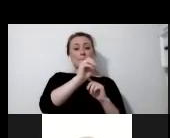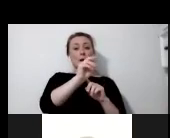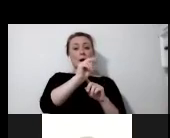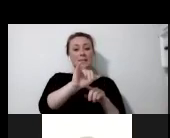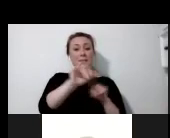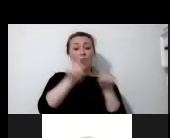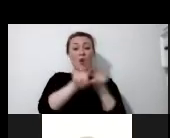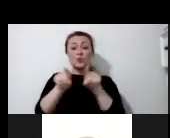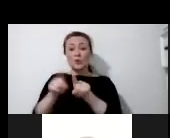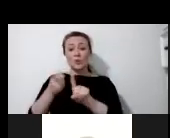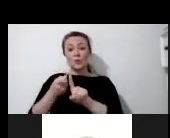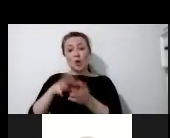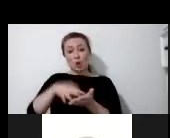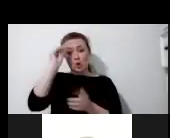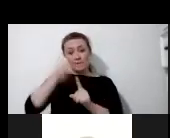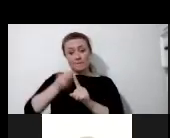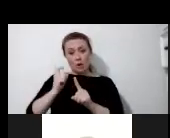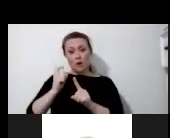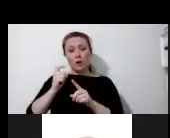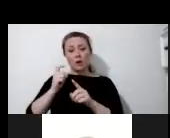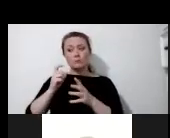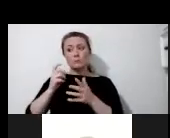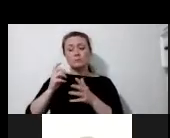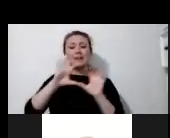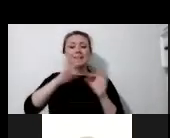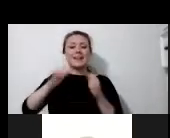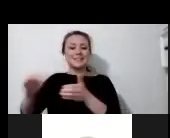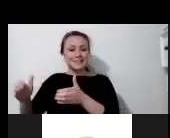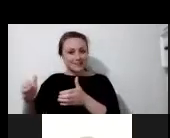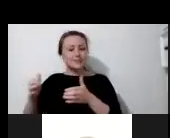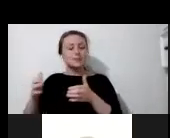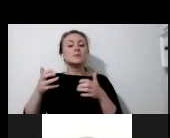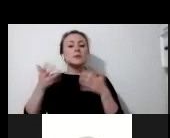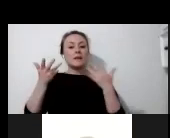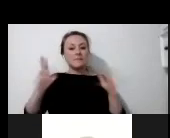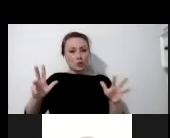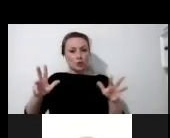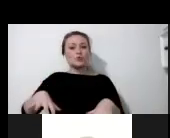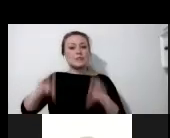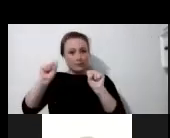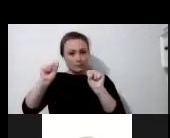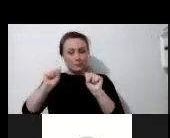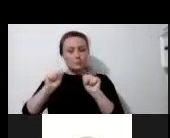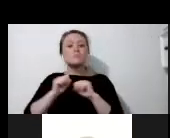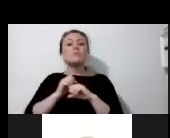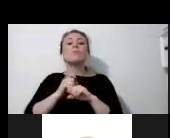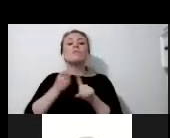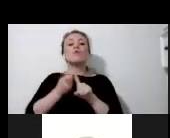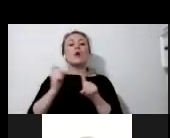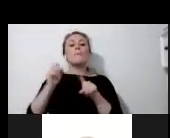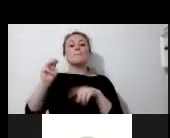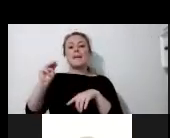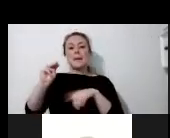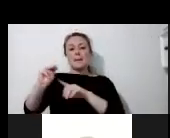from the courses I've already taken from InMed. What I want to do, I